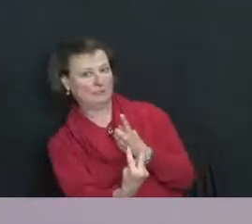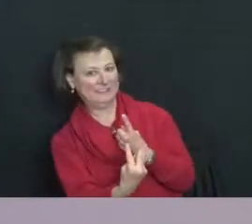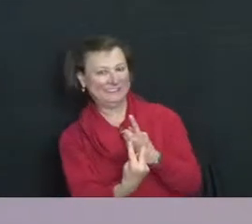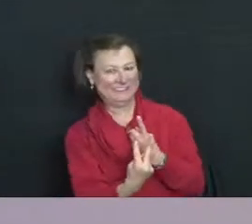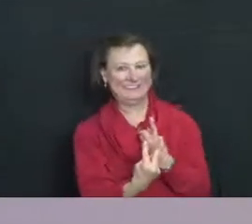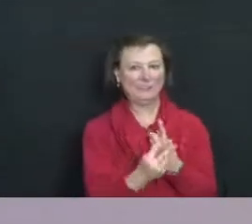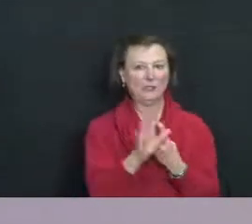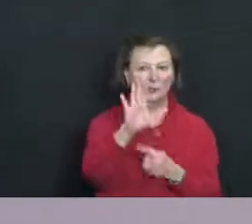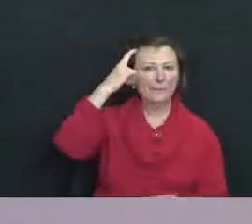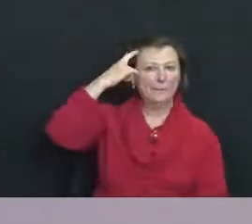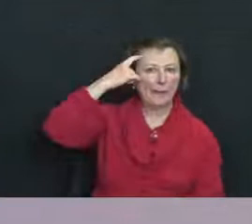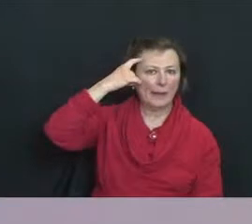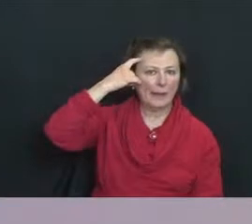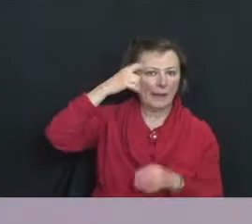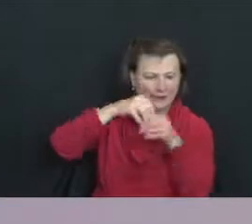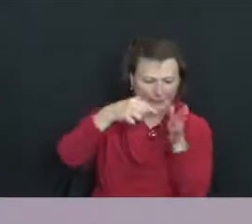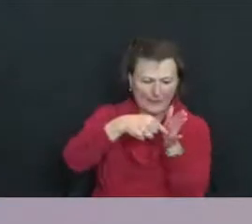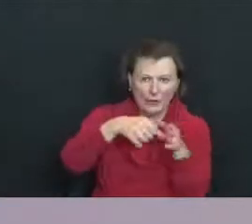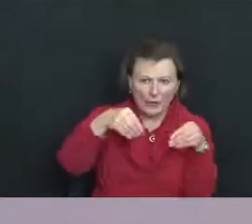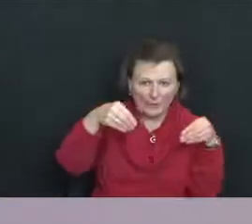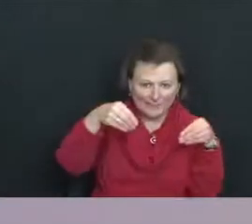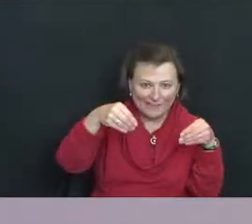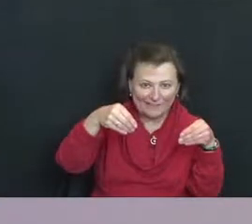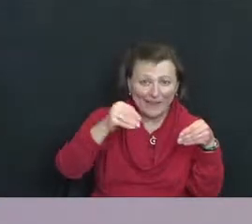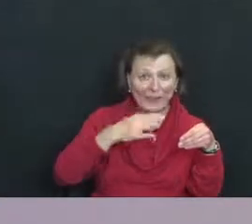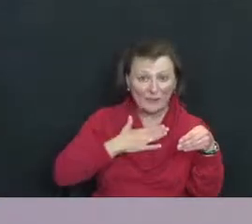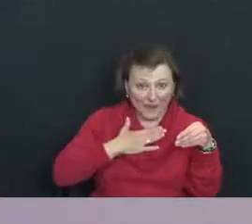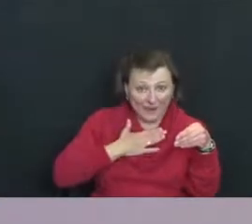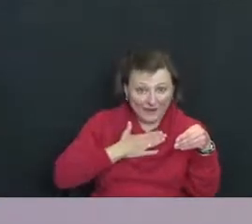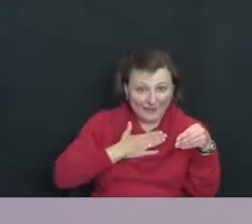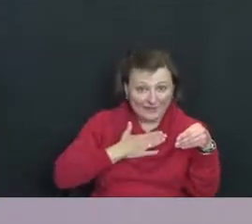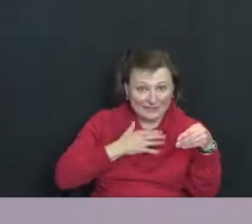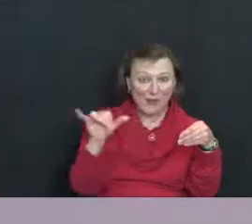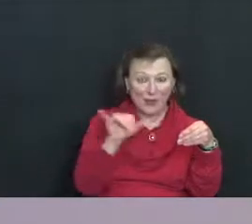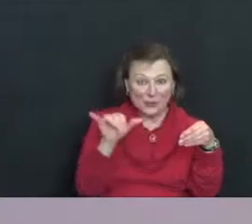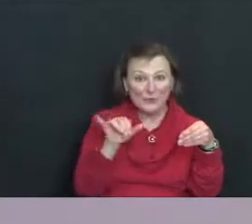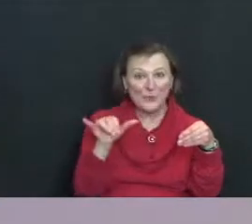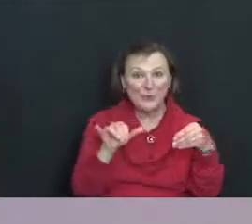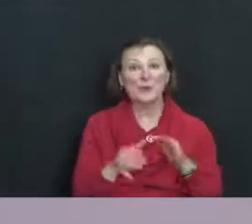Your mind is in here, and mine is also.